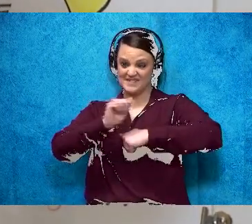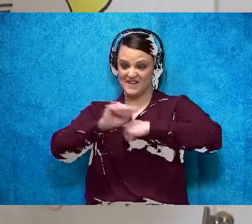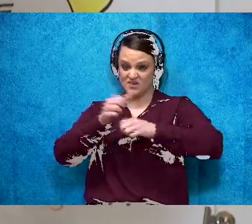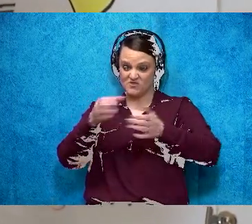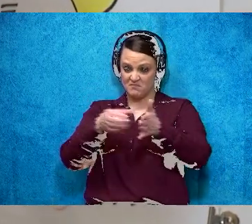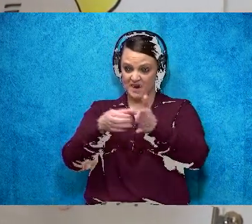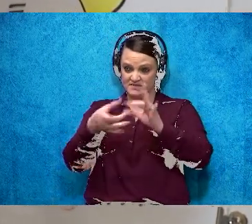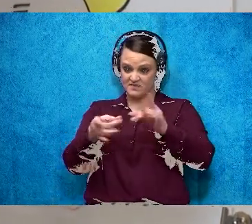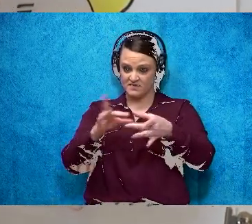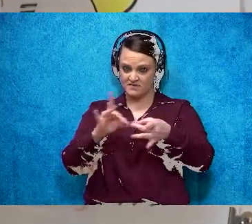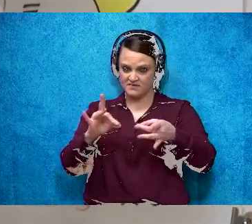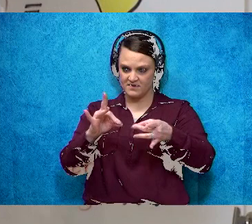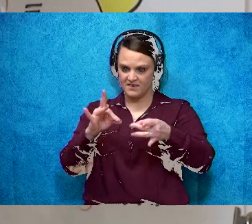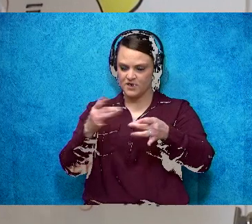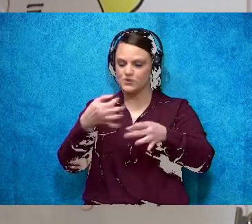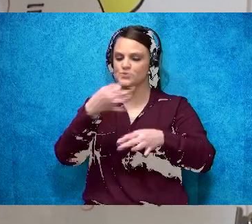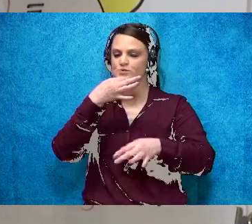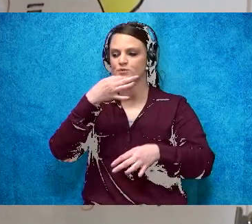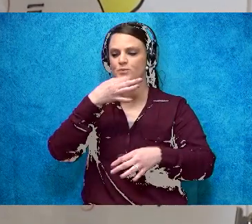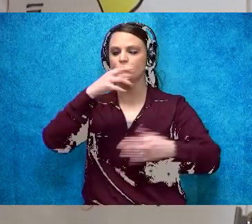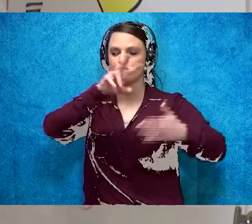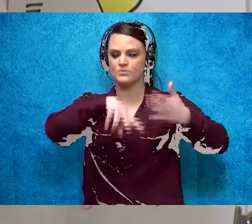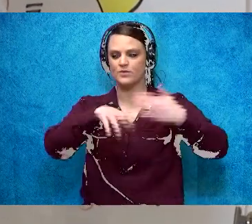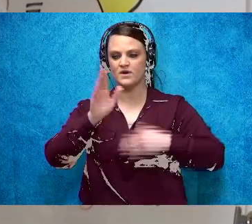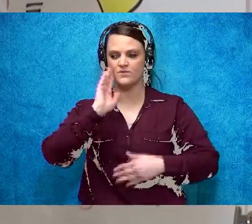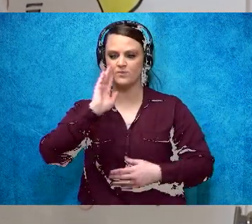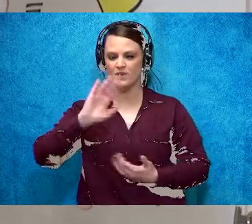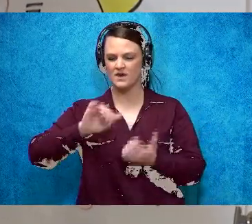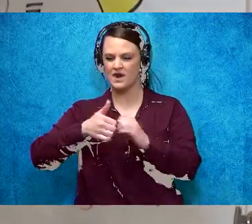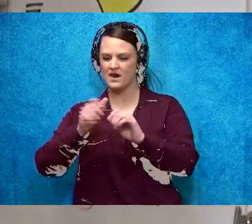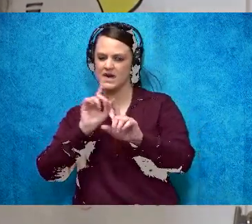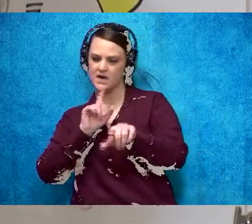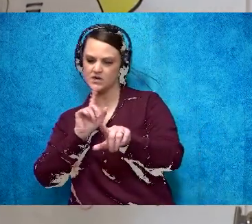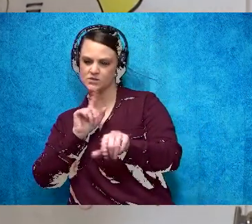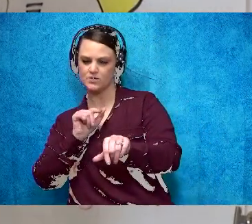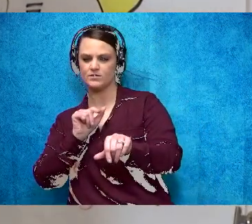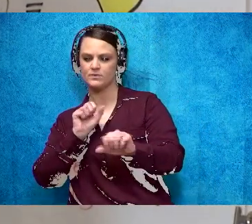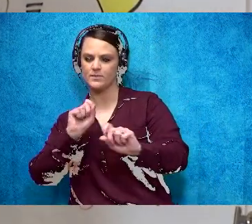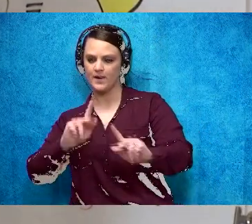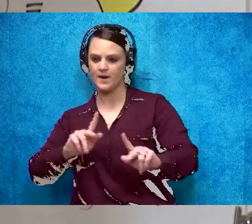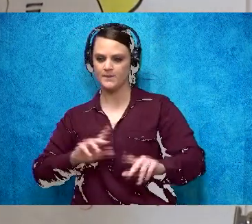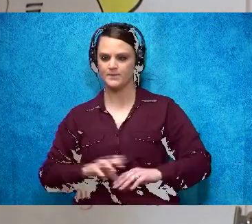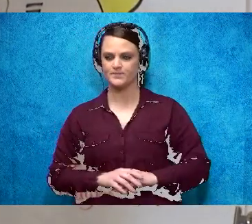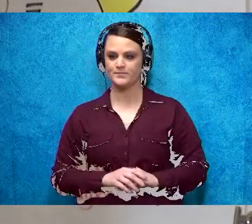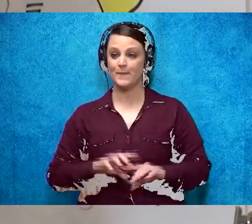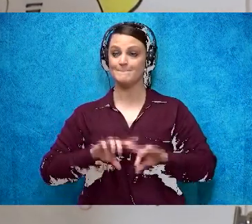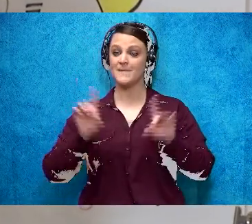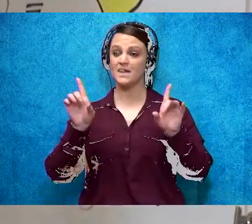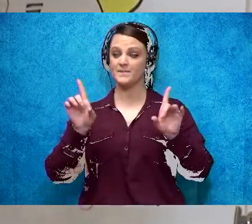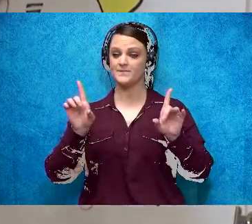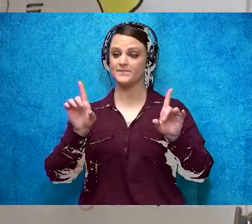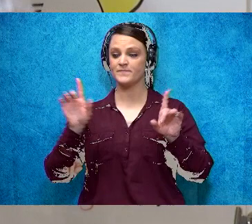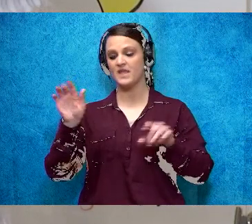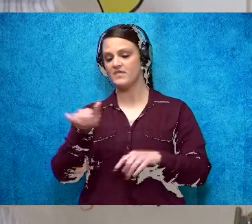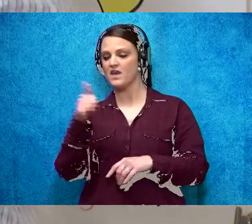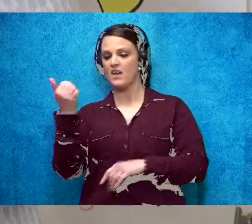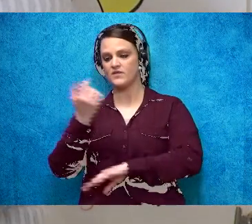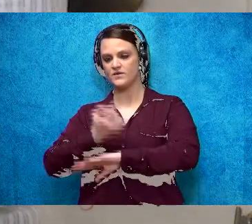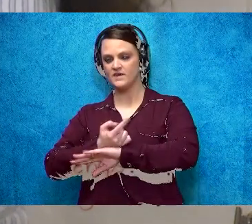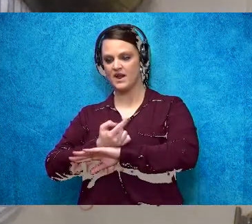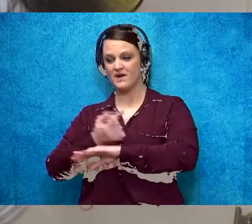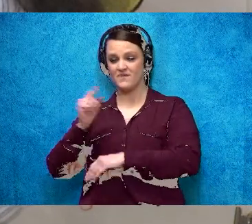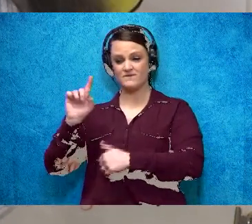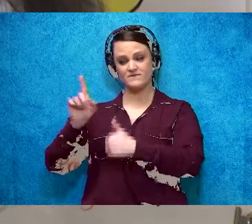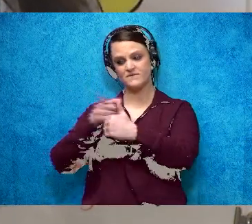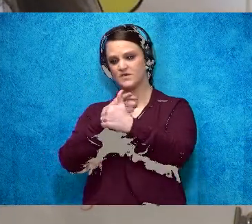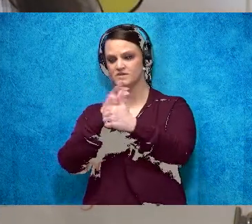little while we're going to look at that and look at how we answered it, okay? But like the other day, our first thing today